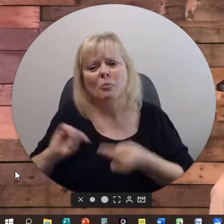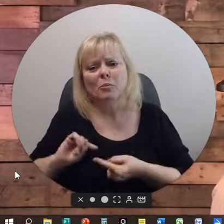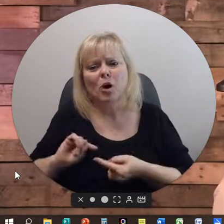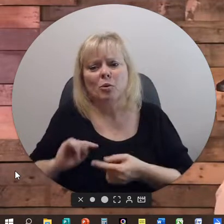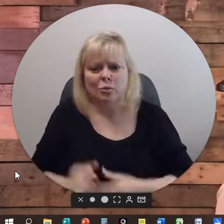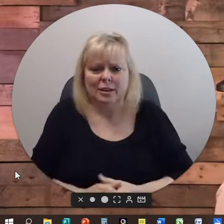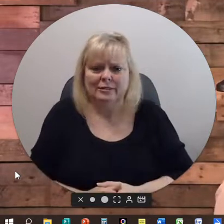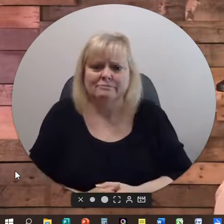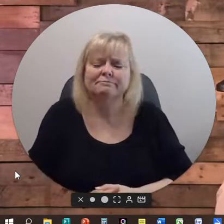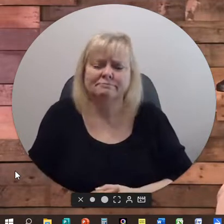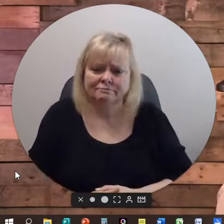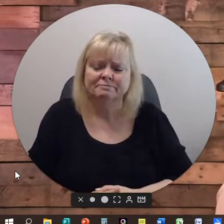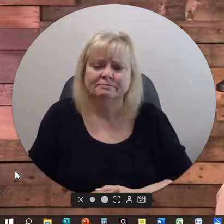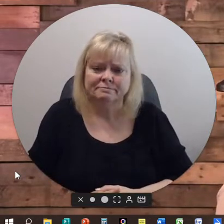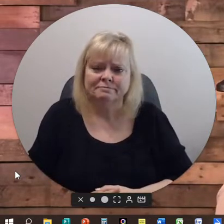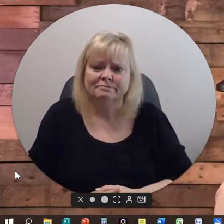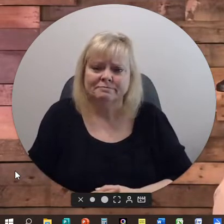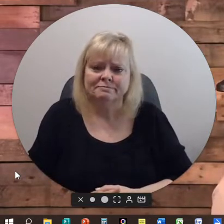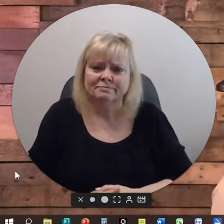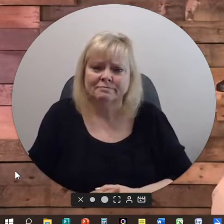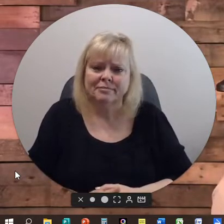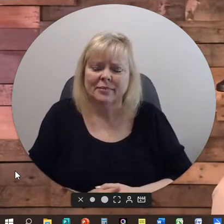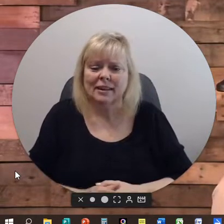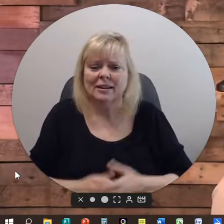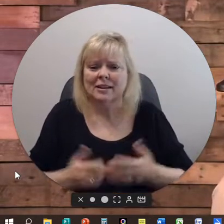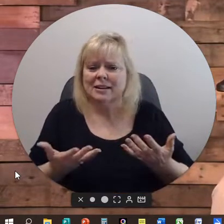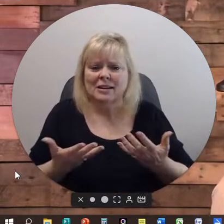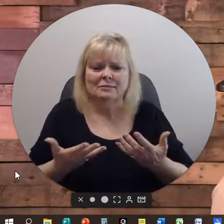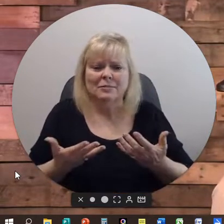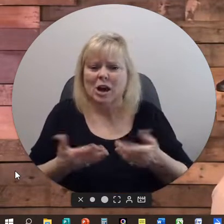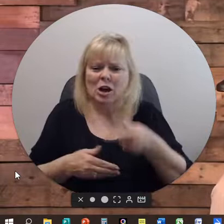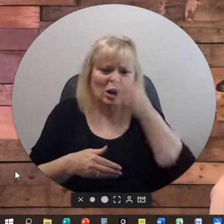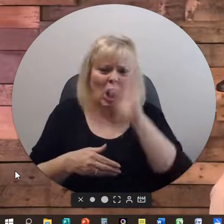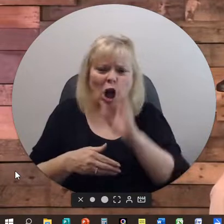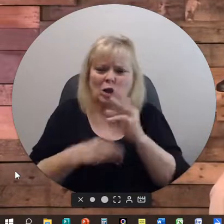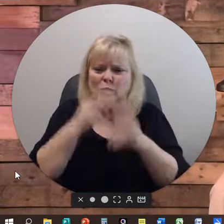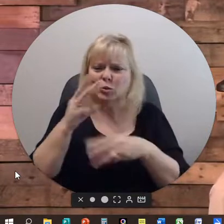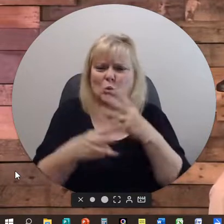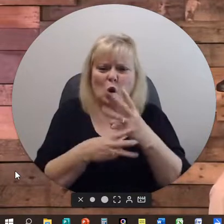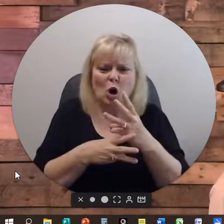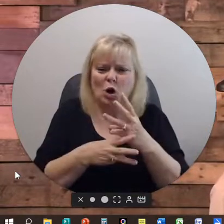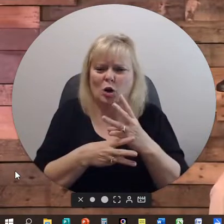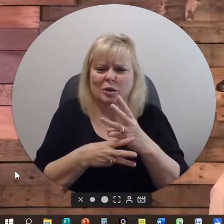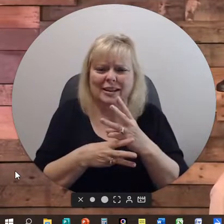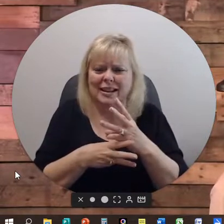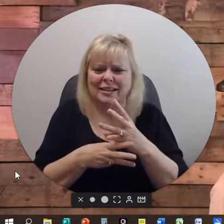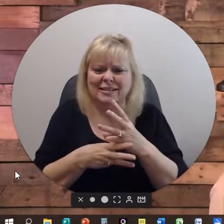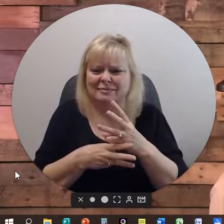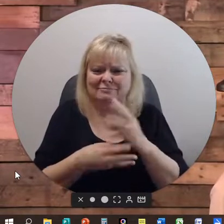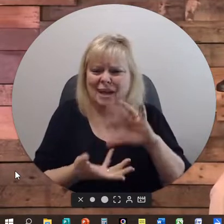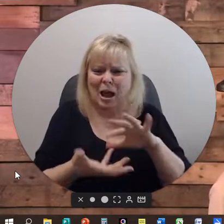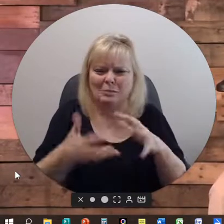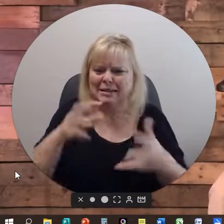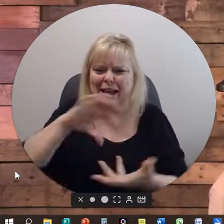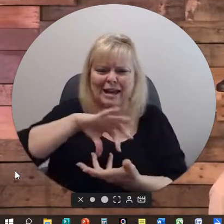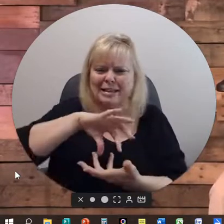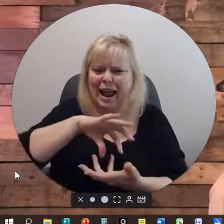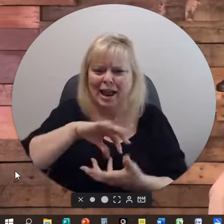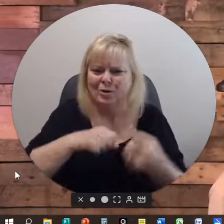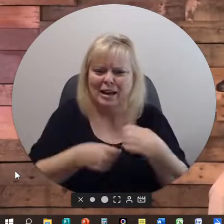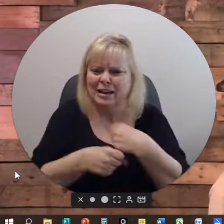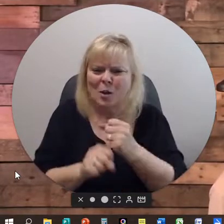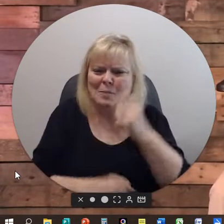It's all part of the upside down, world overturning logic of the gospel of Jesus Christ